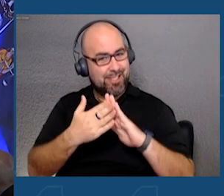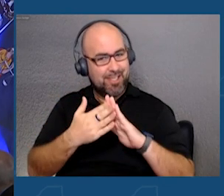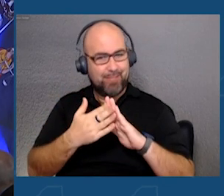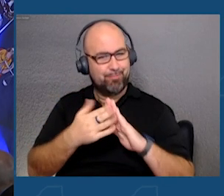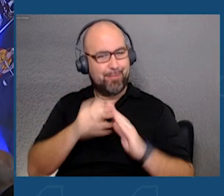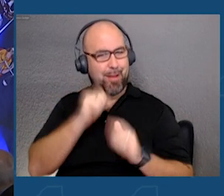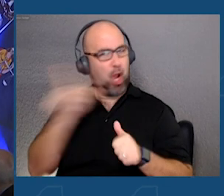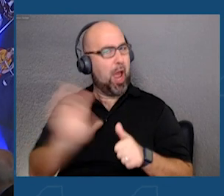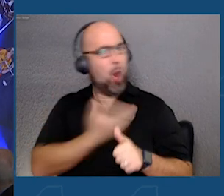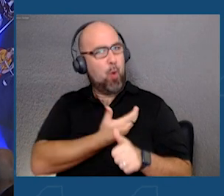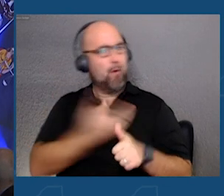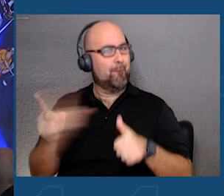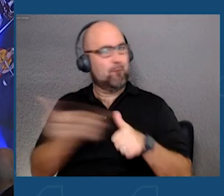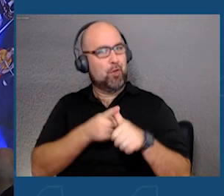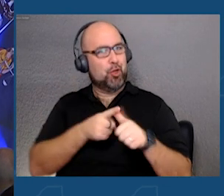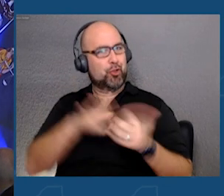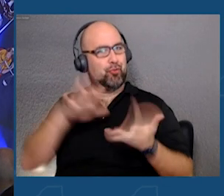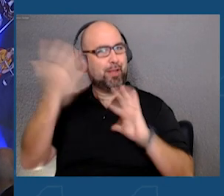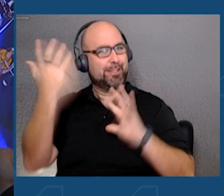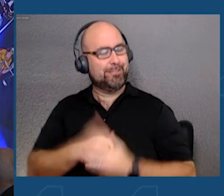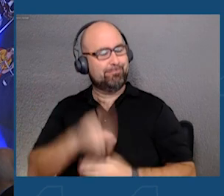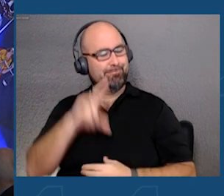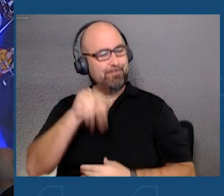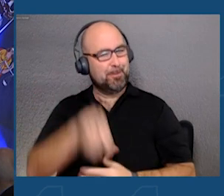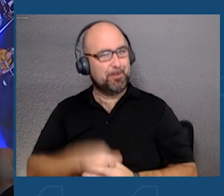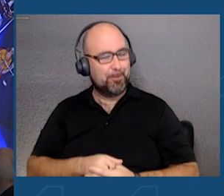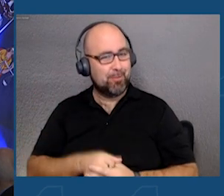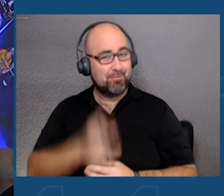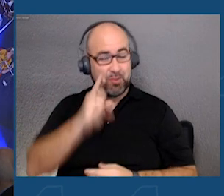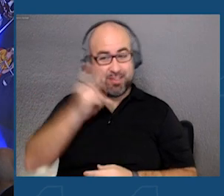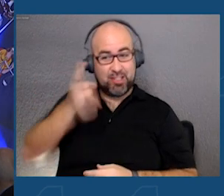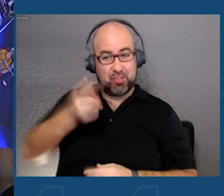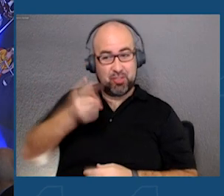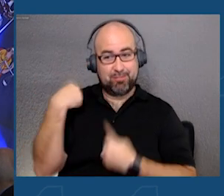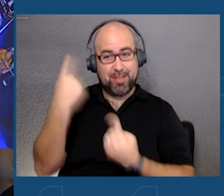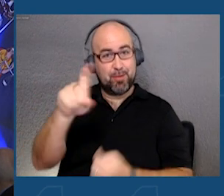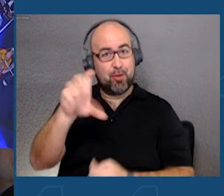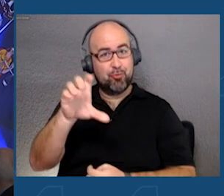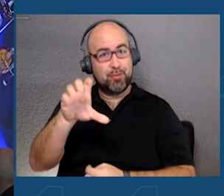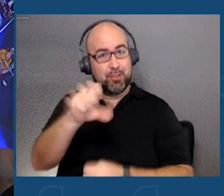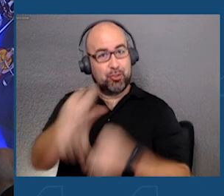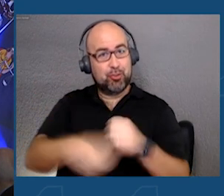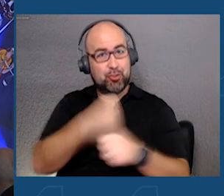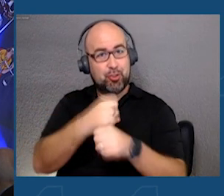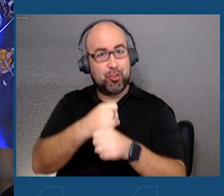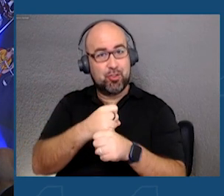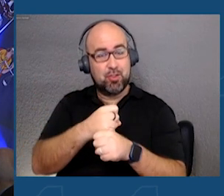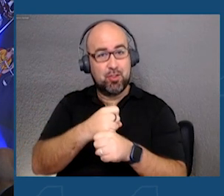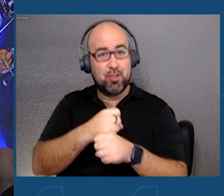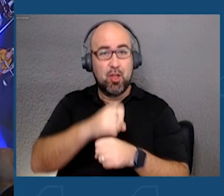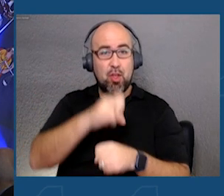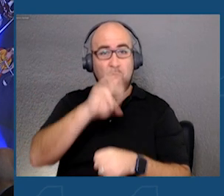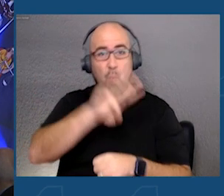faced. If you look back in the history of the last 100 years, World Wars, the Depression, 9/11, of course, Hurricane